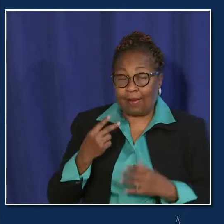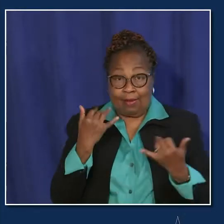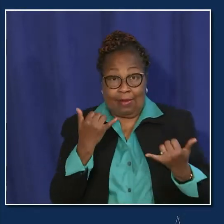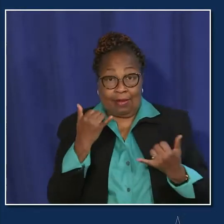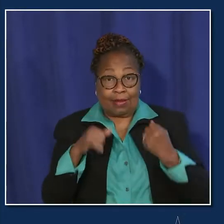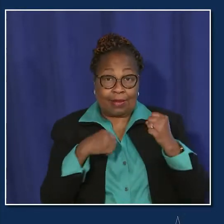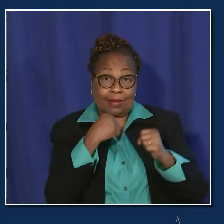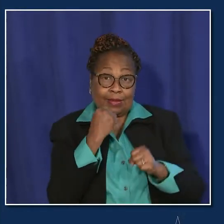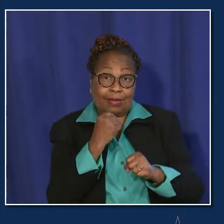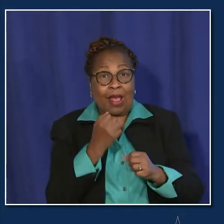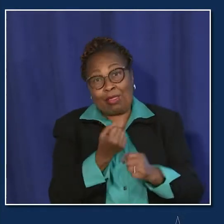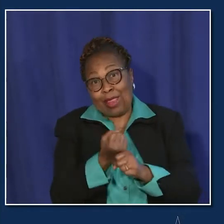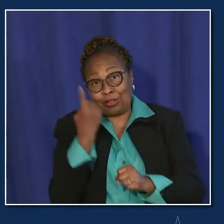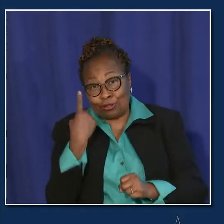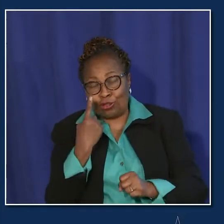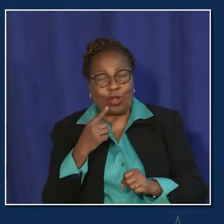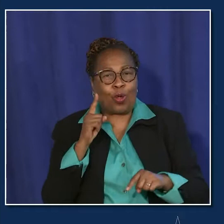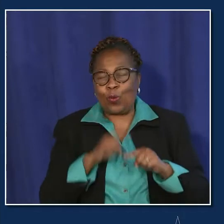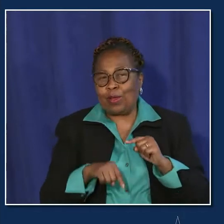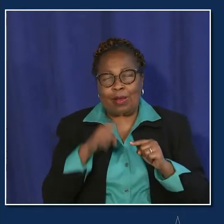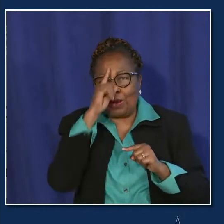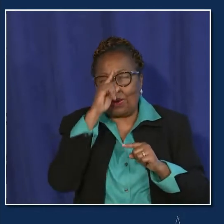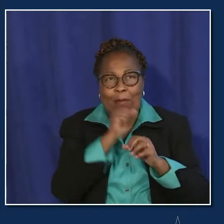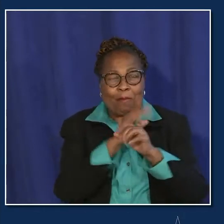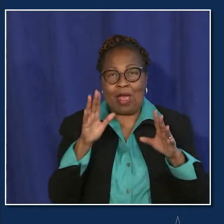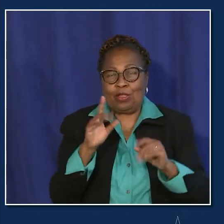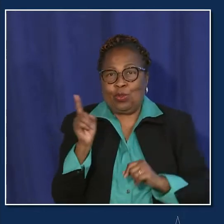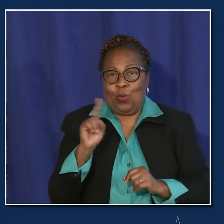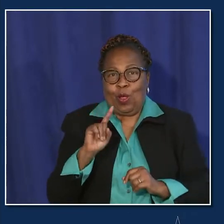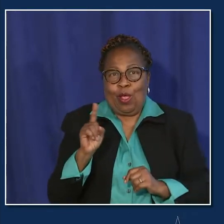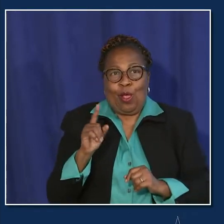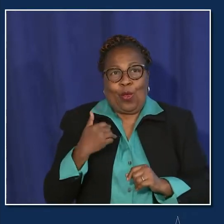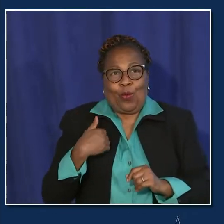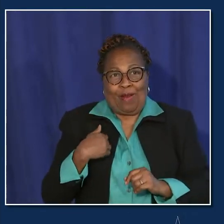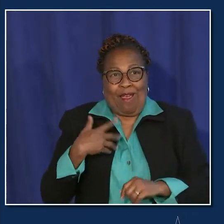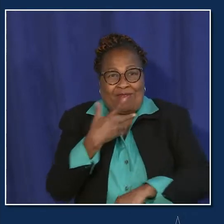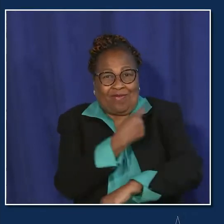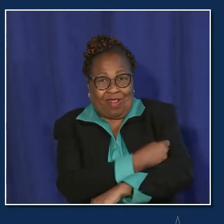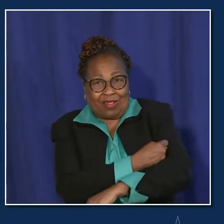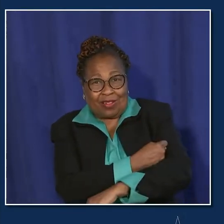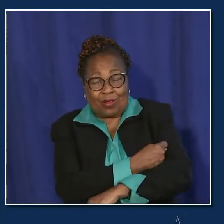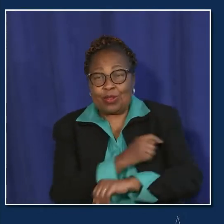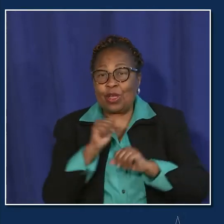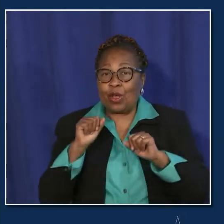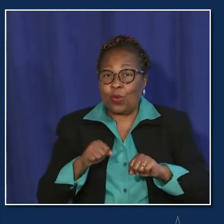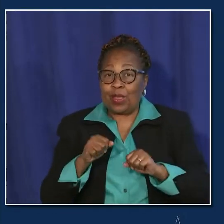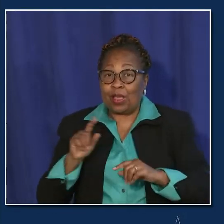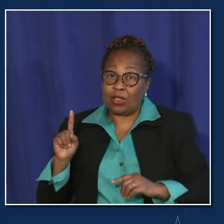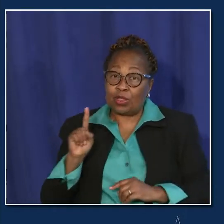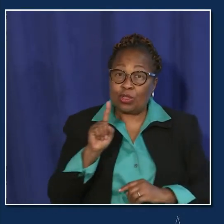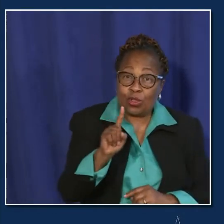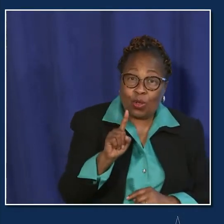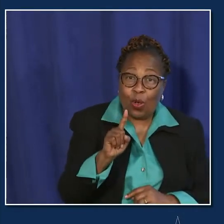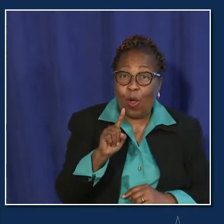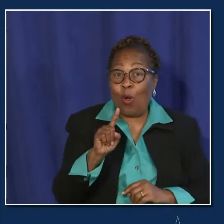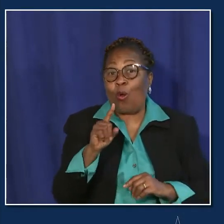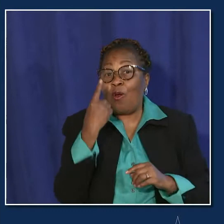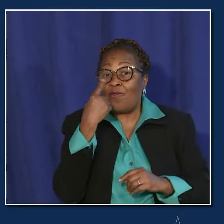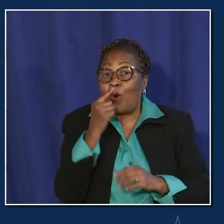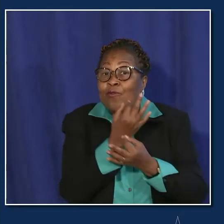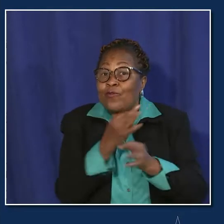was harder for us to even imagine a reality where we had a vaccine, much less be able to walk up and get one for